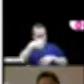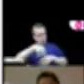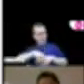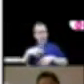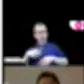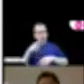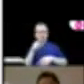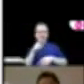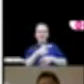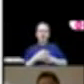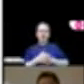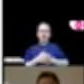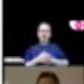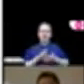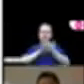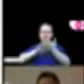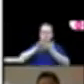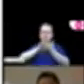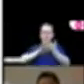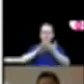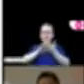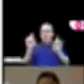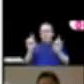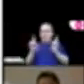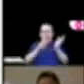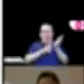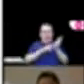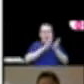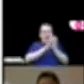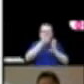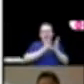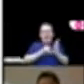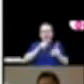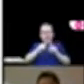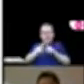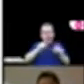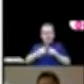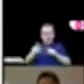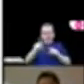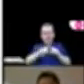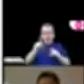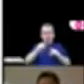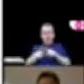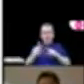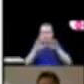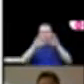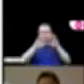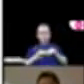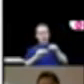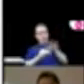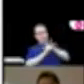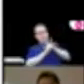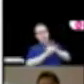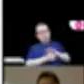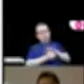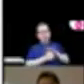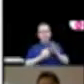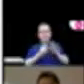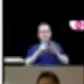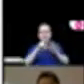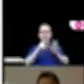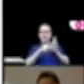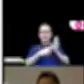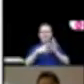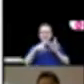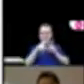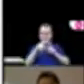So, which means whatever NHS is doing, trying so hard to fight this COVID, the pandemic, it's not going to end anytime soon,